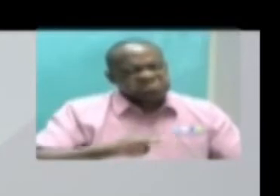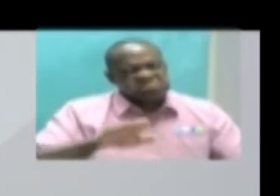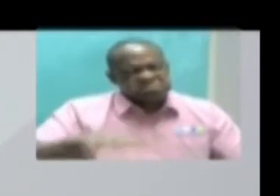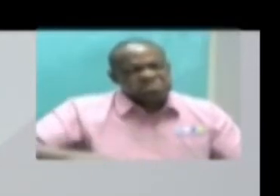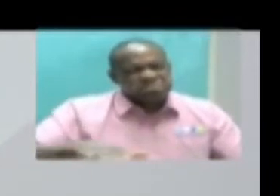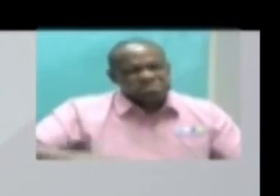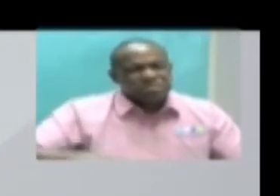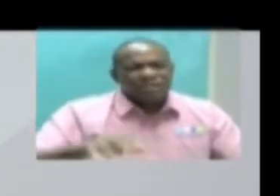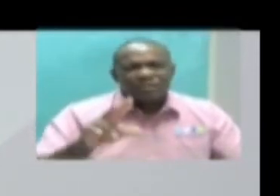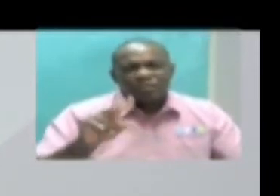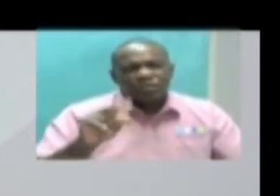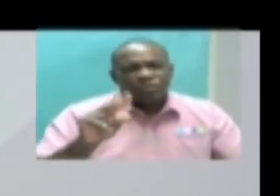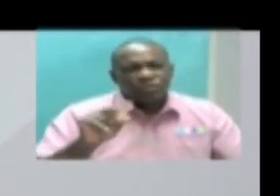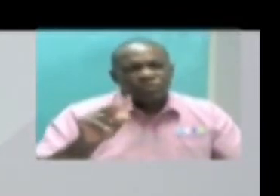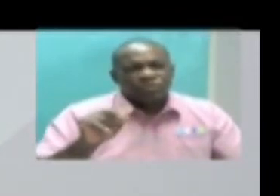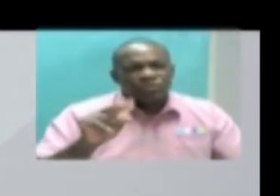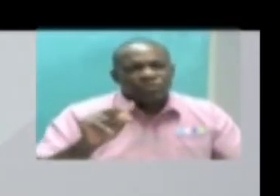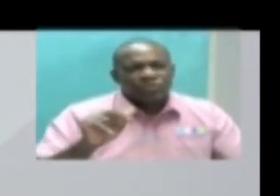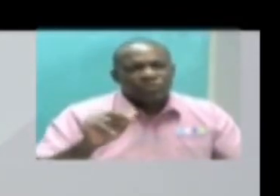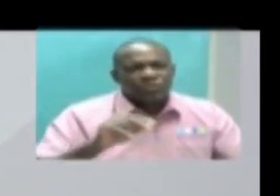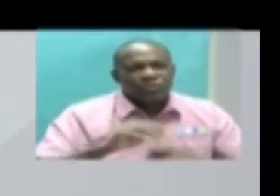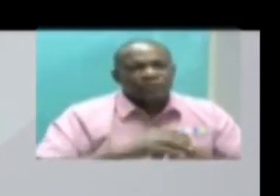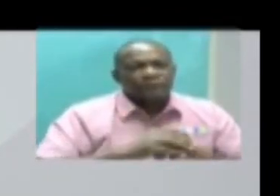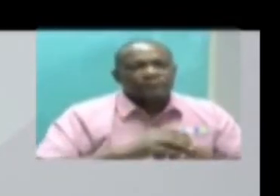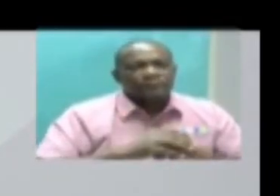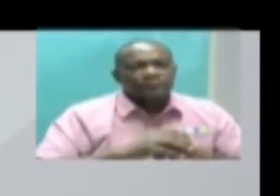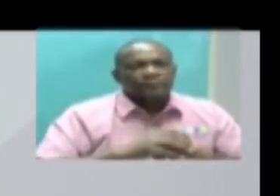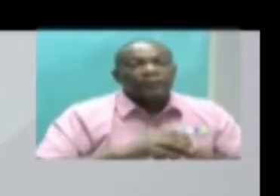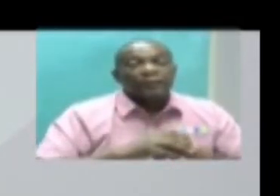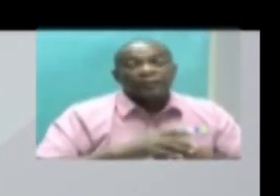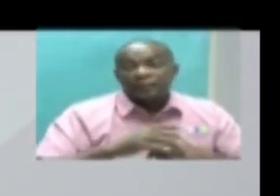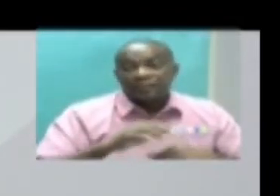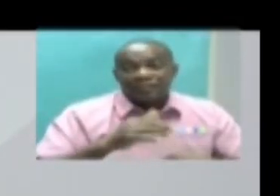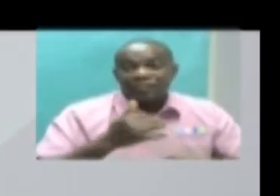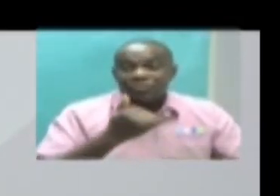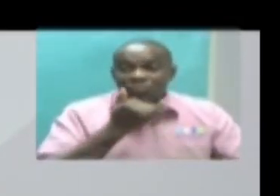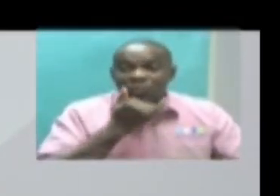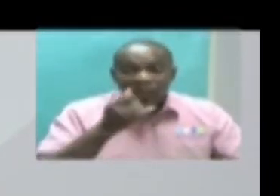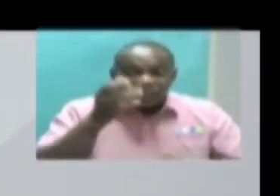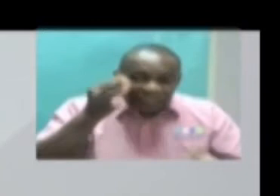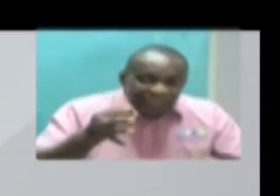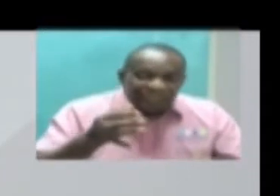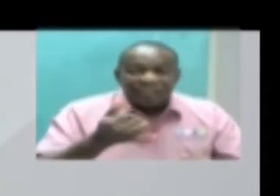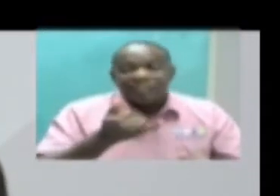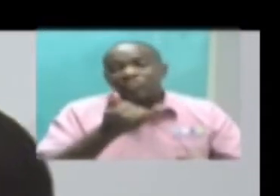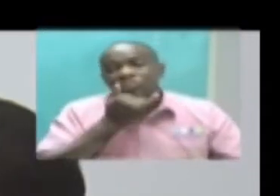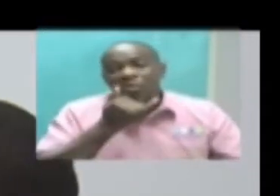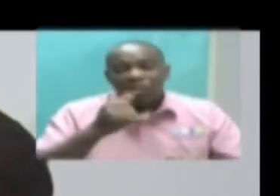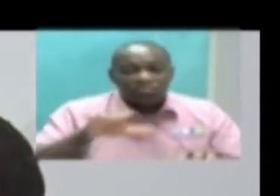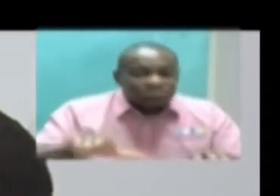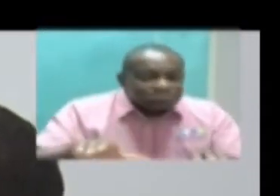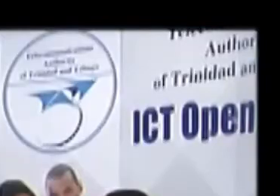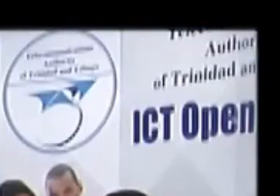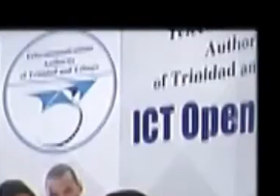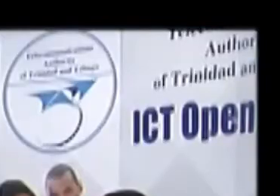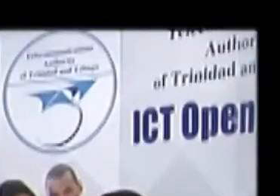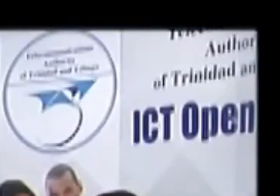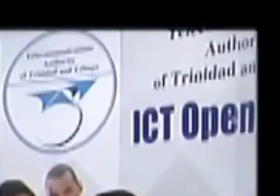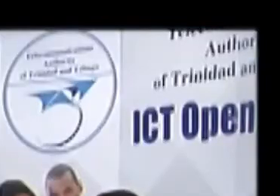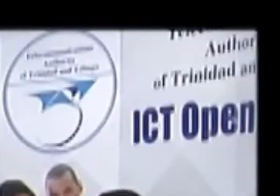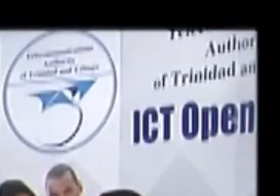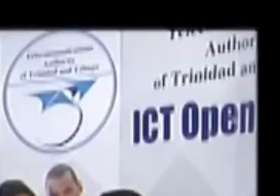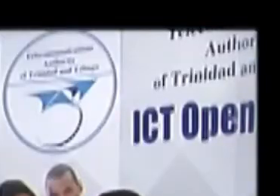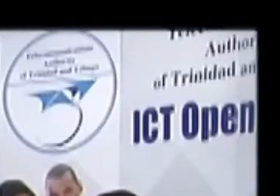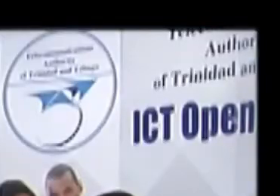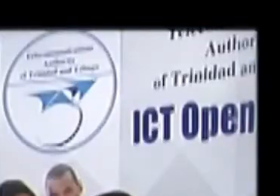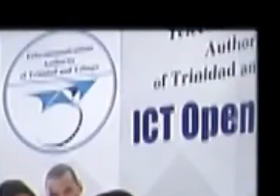it's a bad child. It's just it was a wrong choice. We have to be our children's